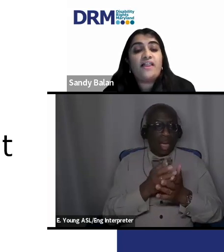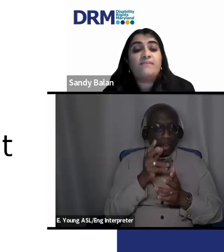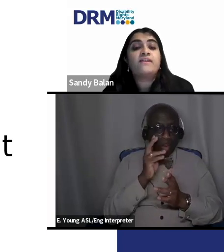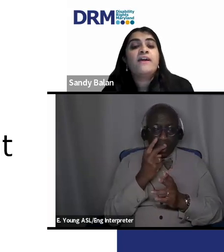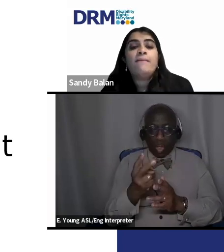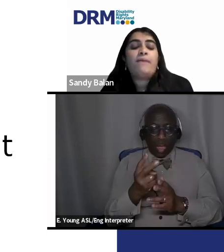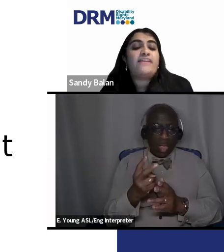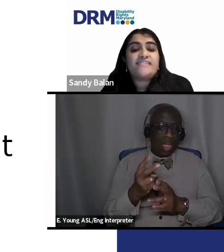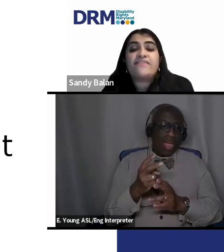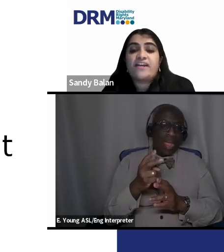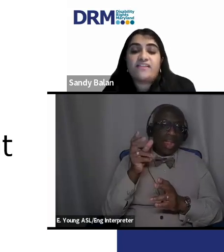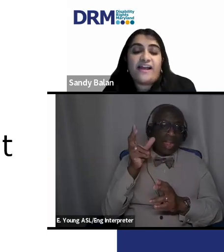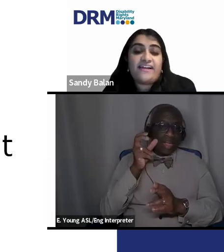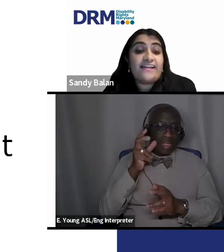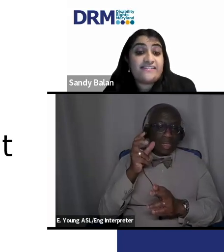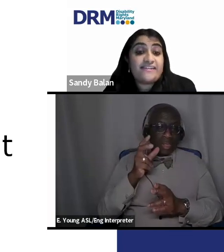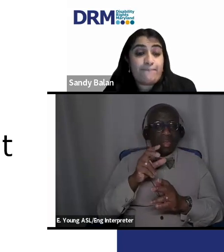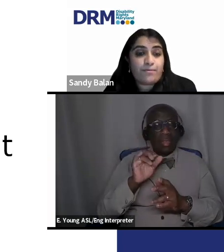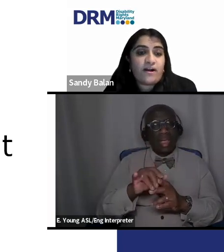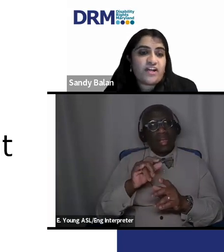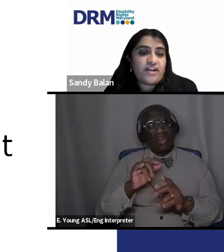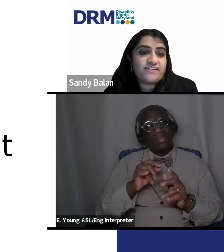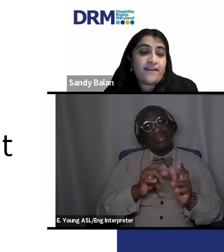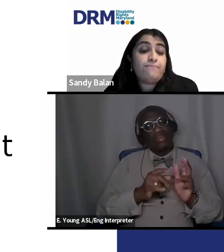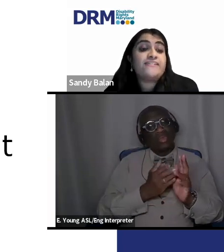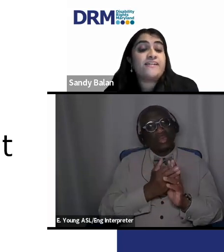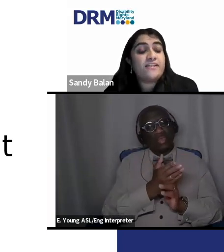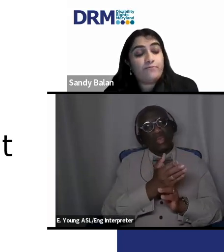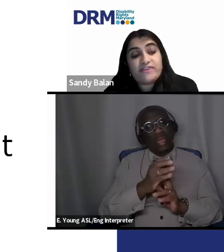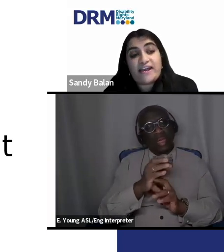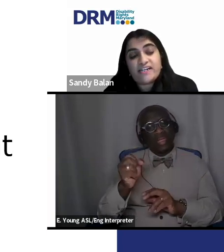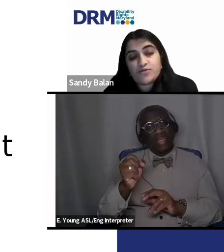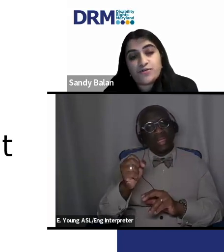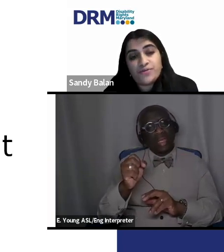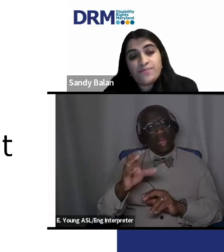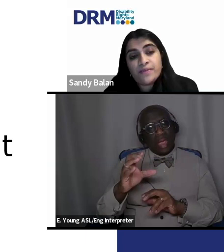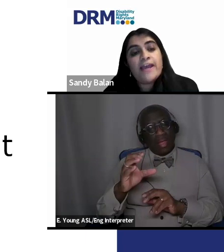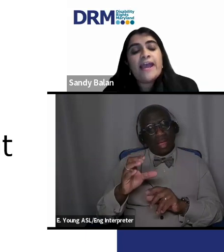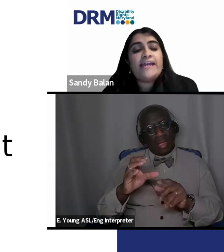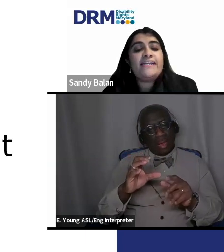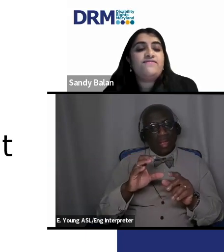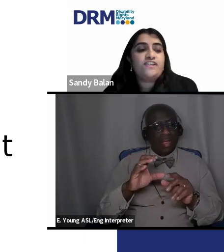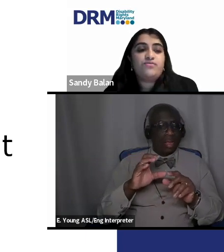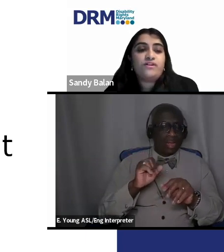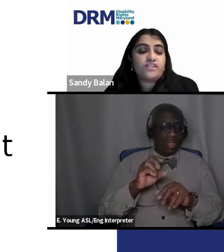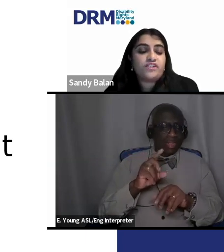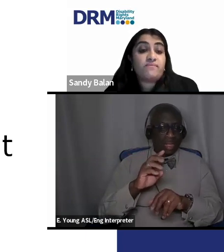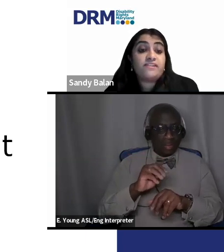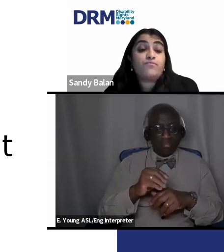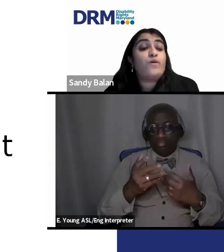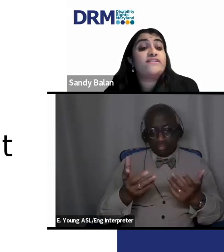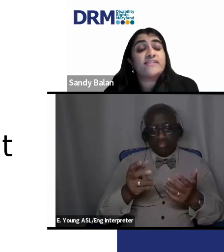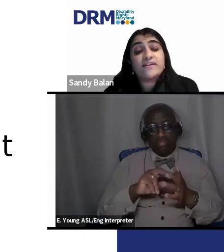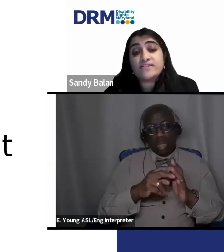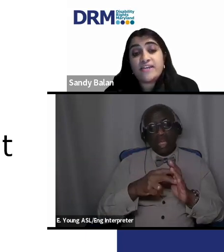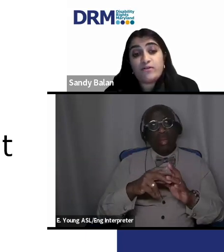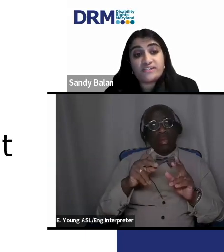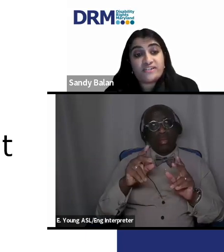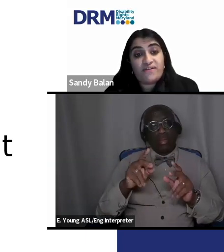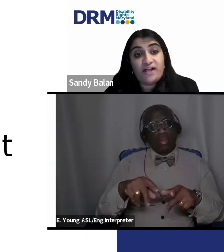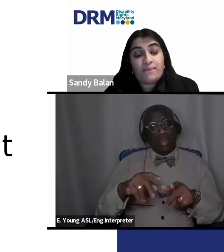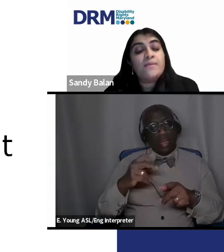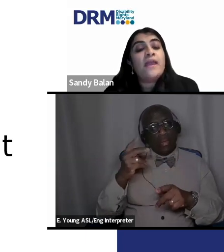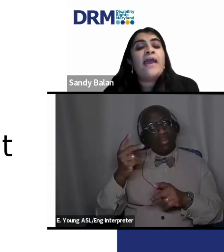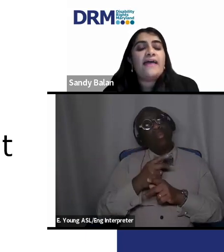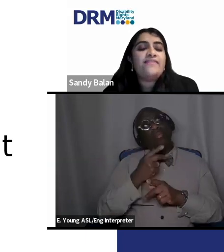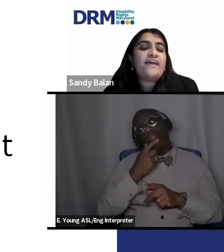which was developed by the South Carolina SDM project. And basically with that tool, an individual determines what skills they